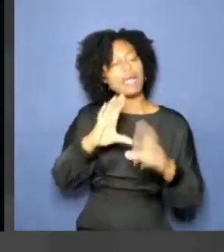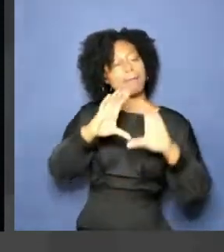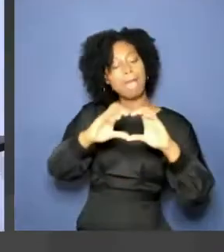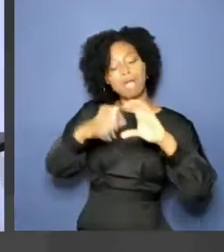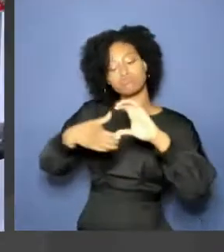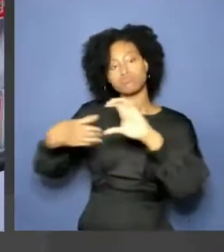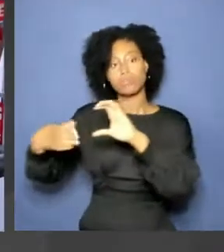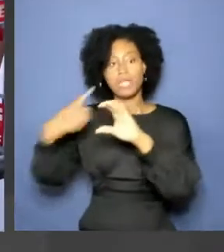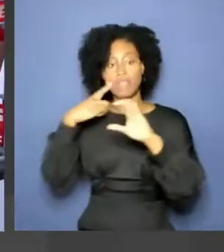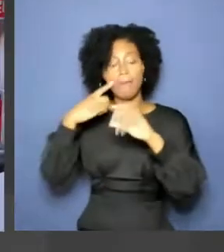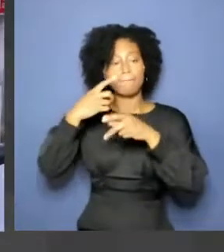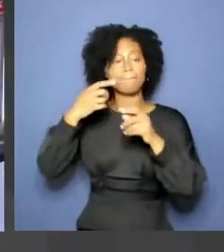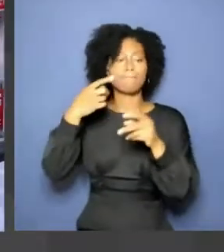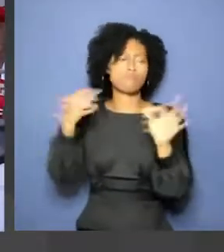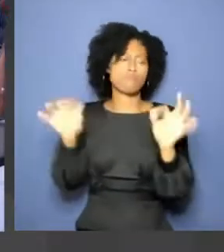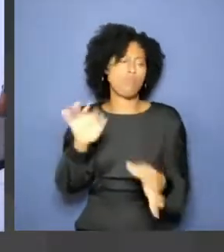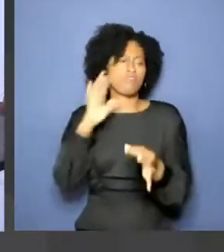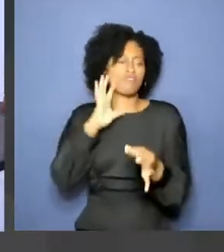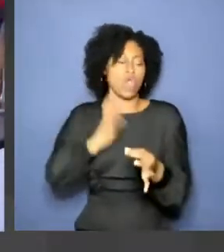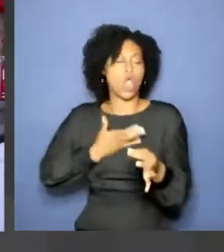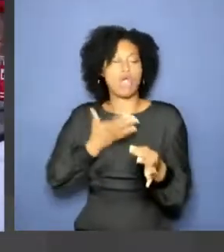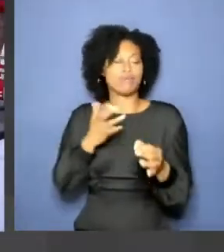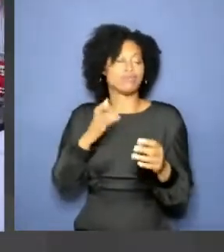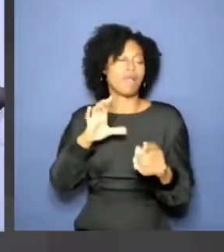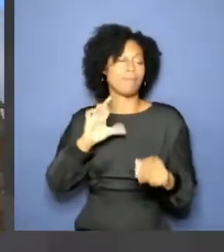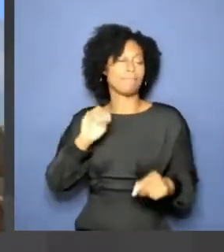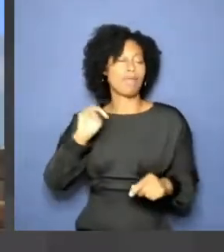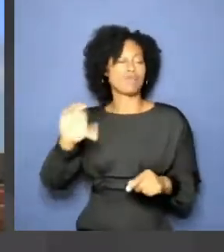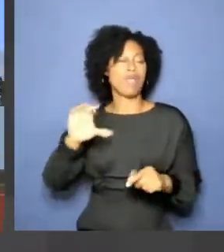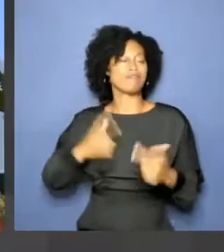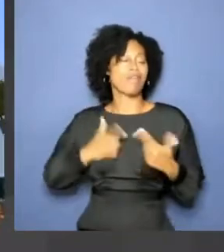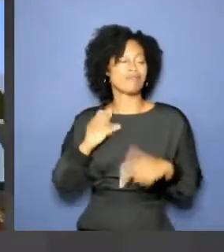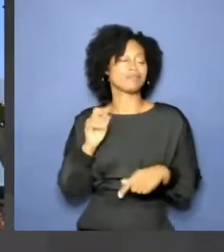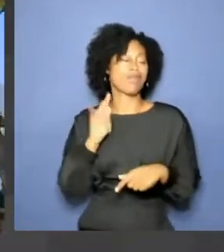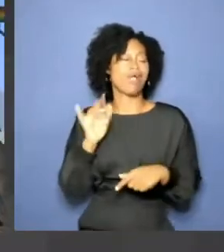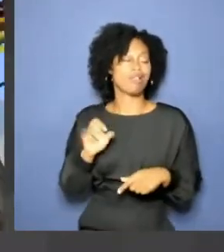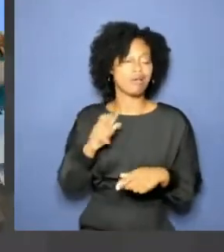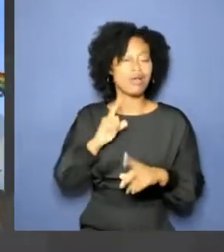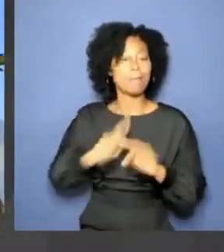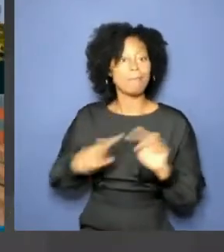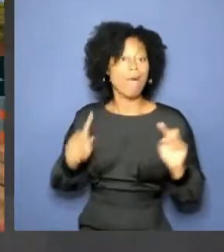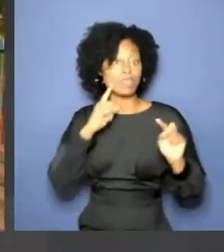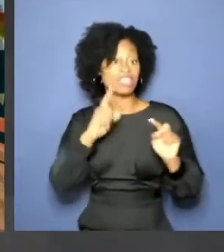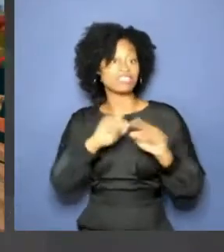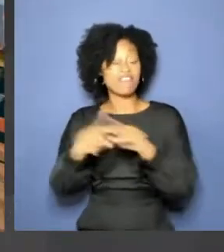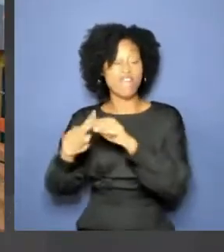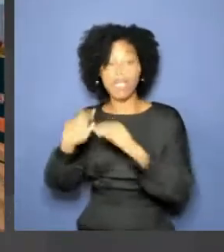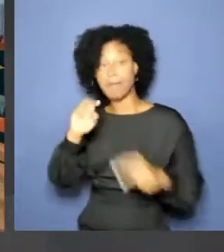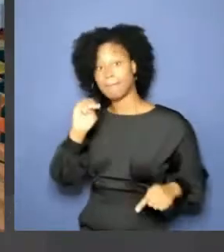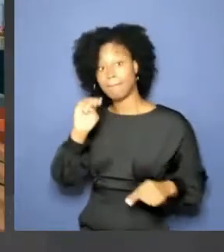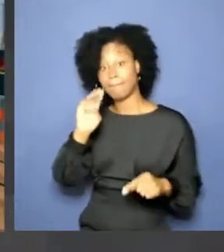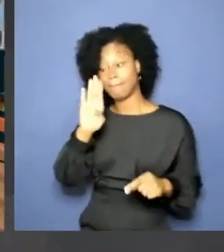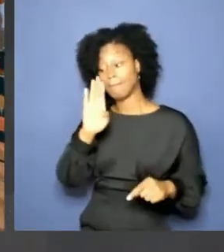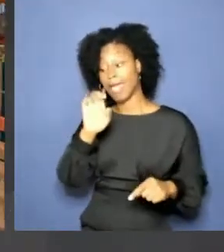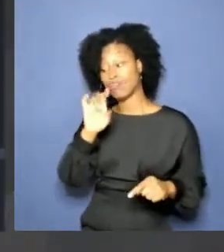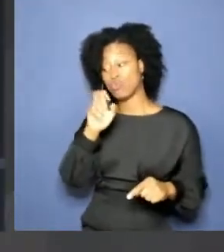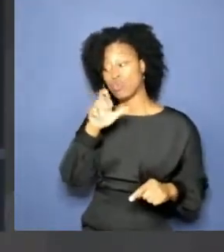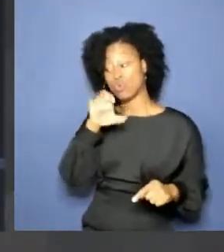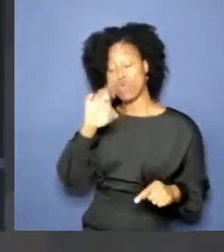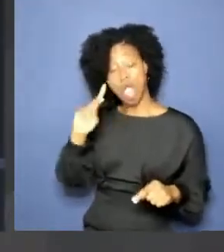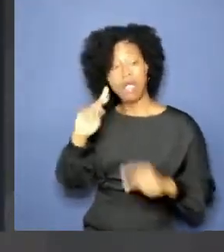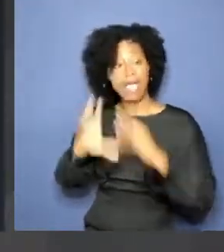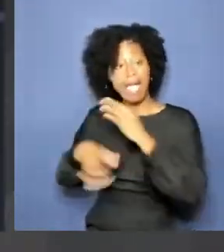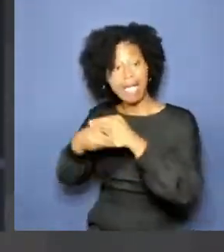style. Today Blockbench supports many Minecraft formats, ranging from Bedrock Edition add-ons to Java Edition resource packs and